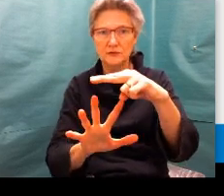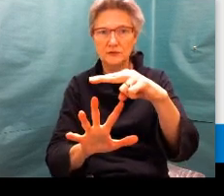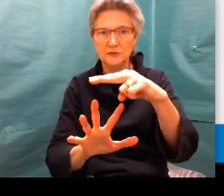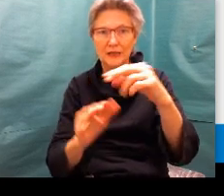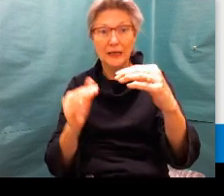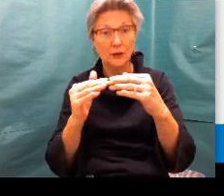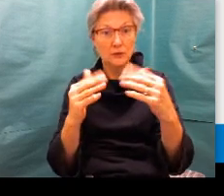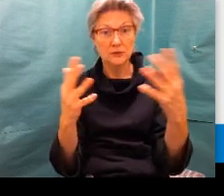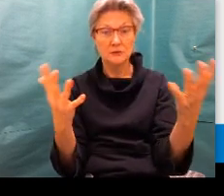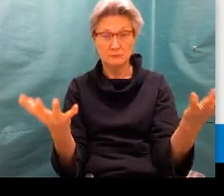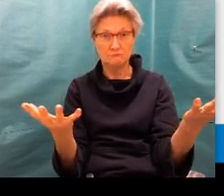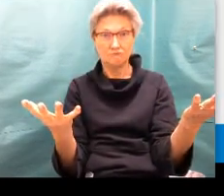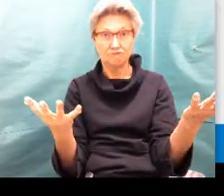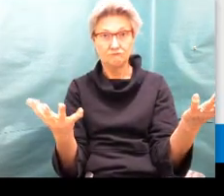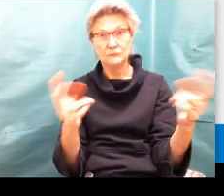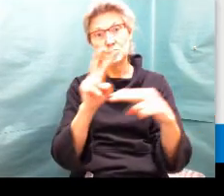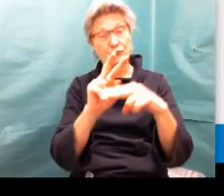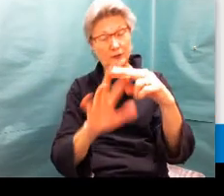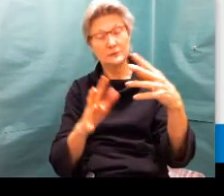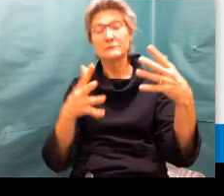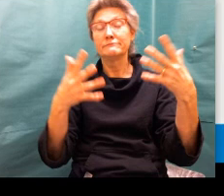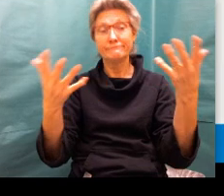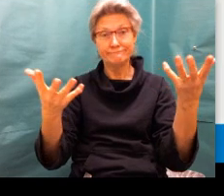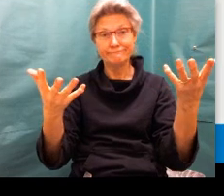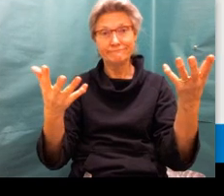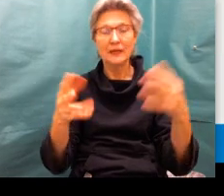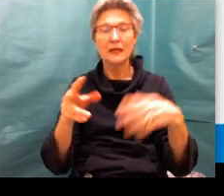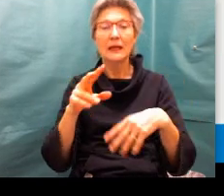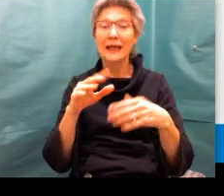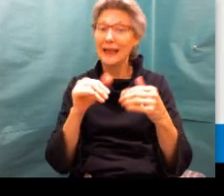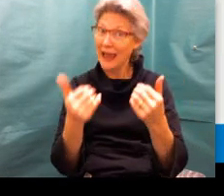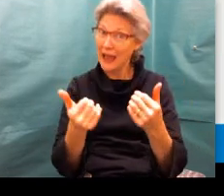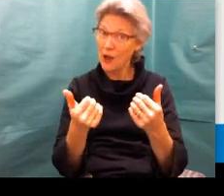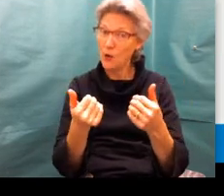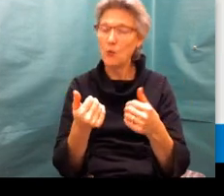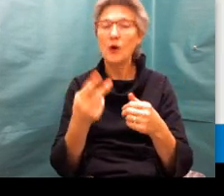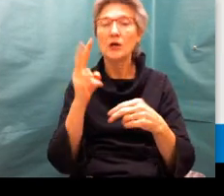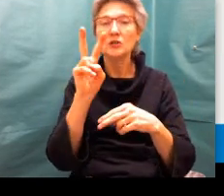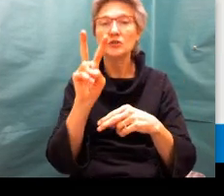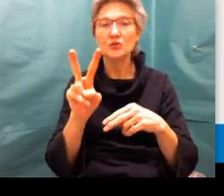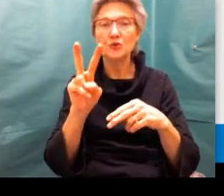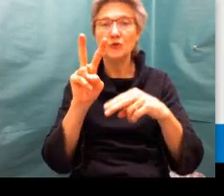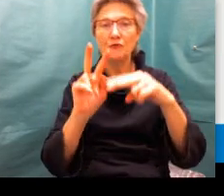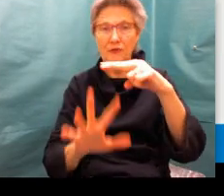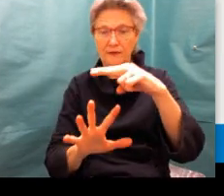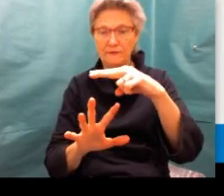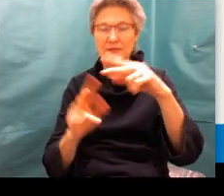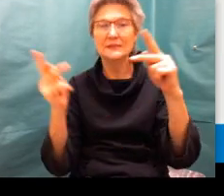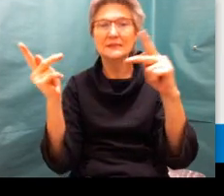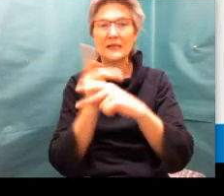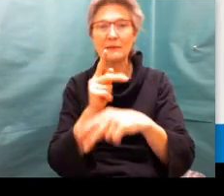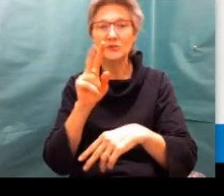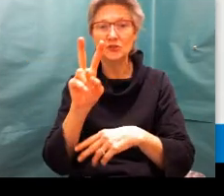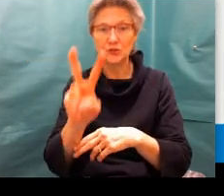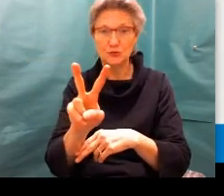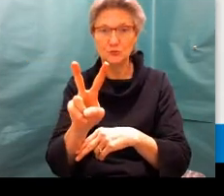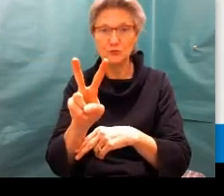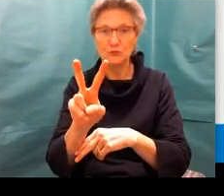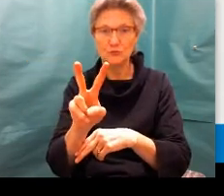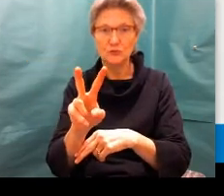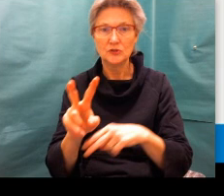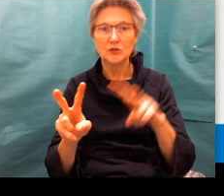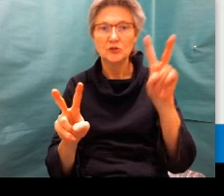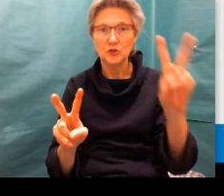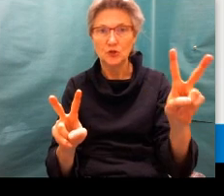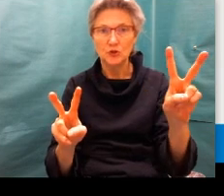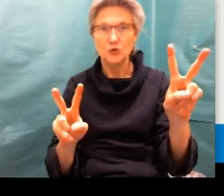2/5 is 2/5. Now we're going to do 2/5 times 2, you'll see in our second hop,